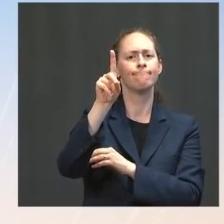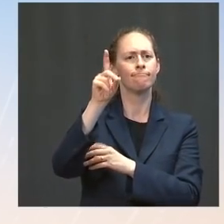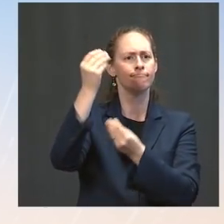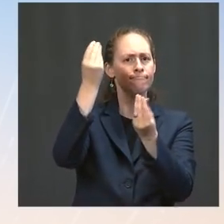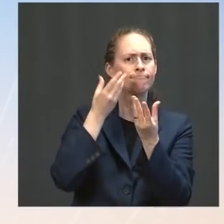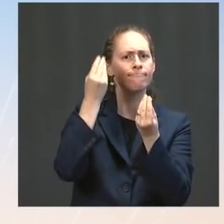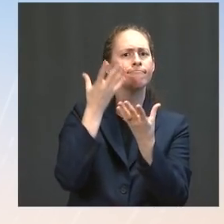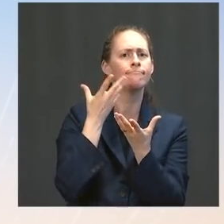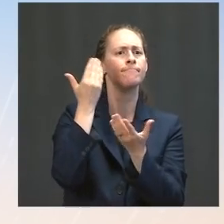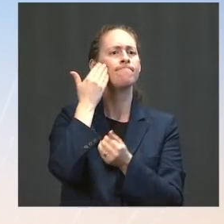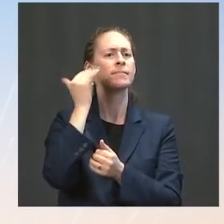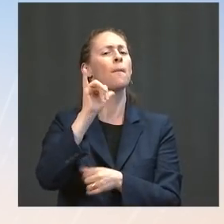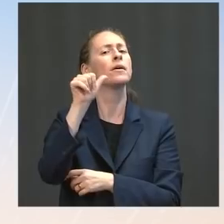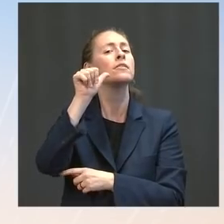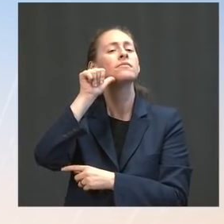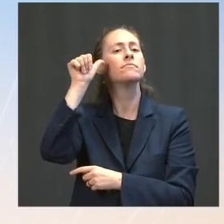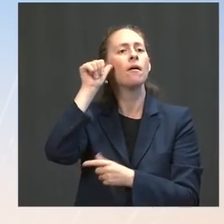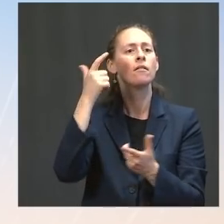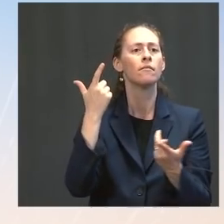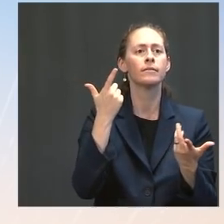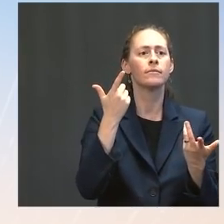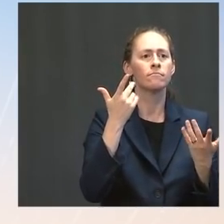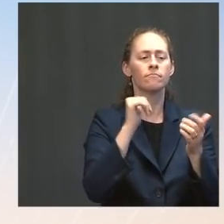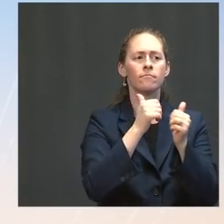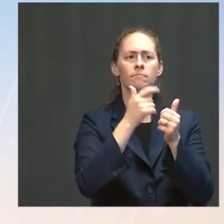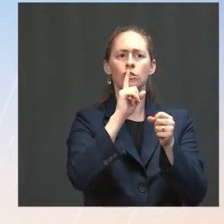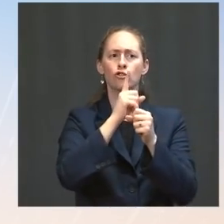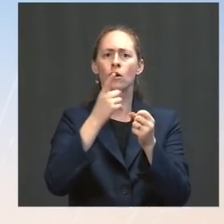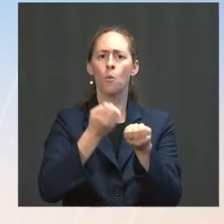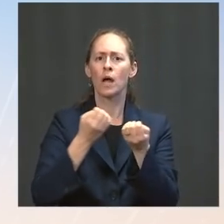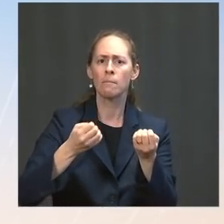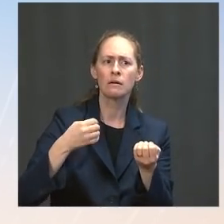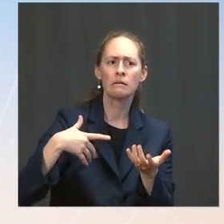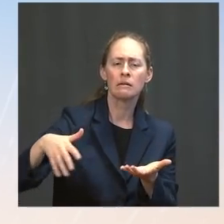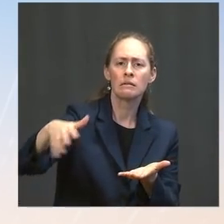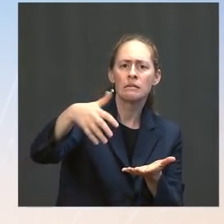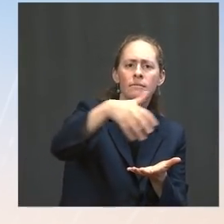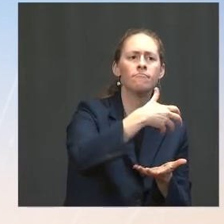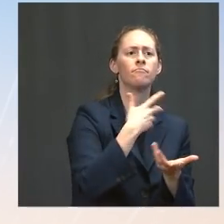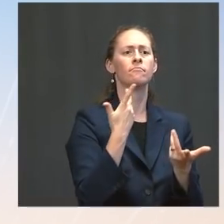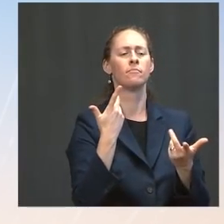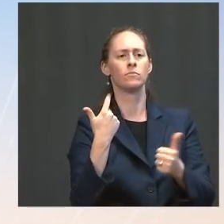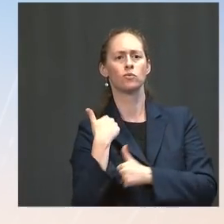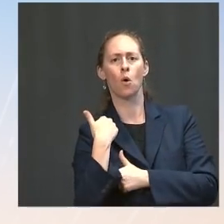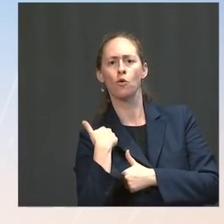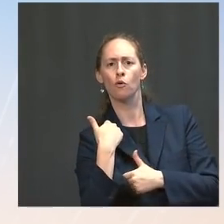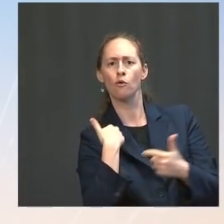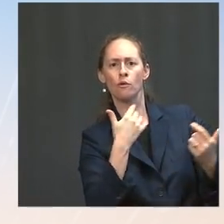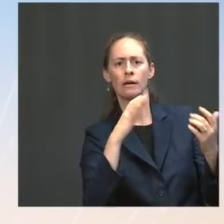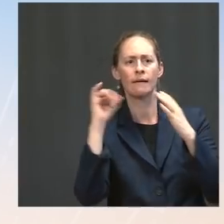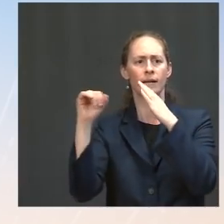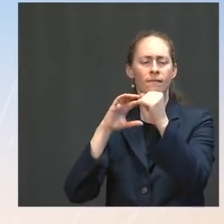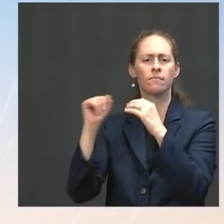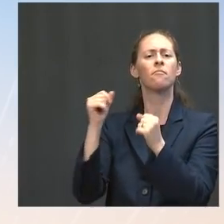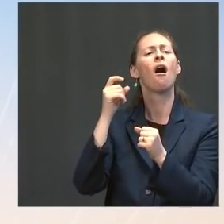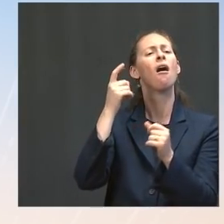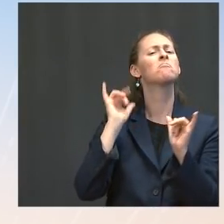82,000 people on U.S. military and coalition flights. You know, just a week ago, some people were saying we couldn't